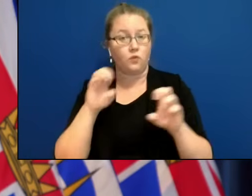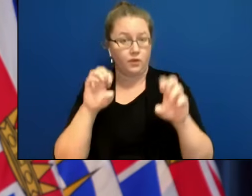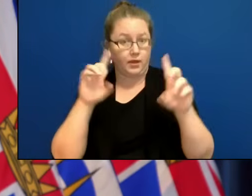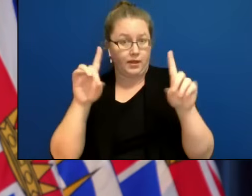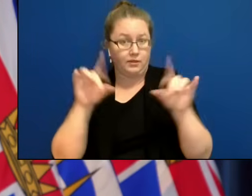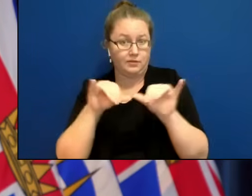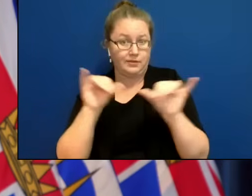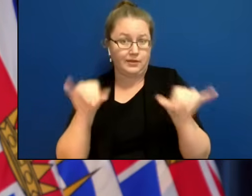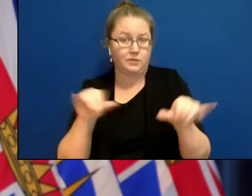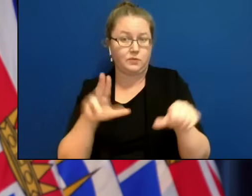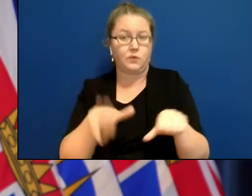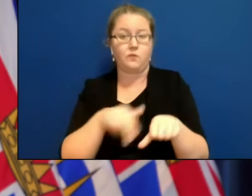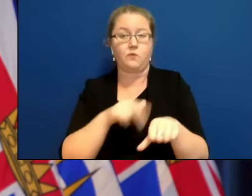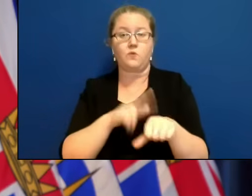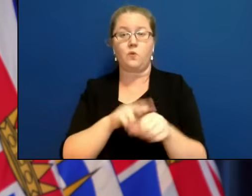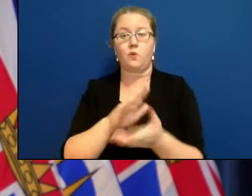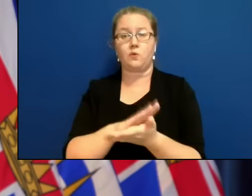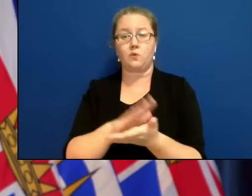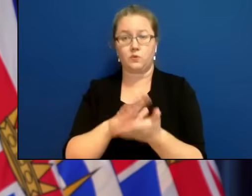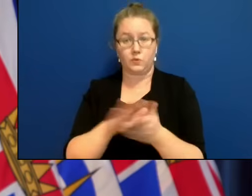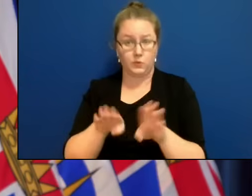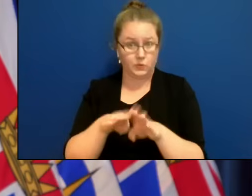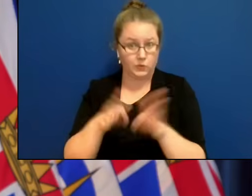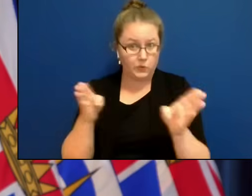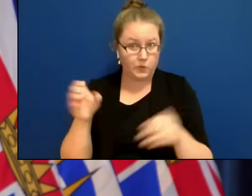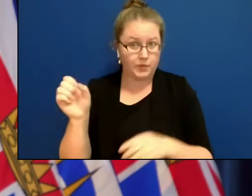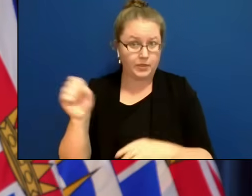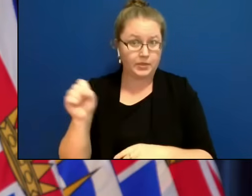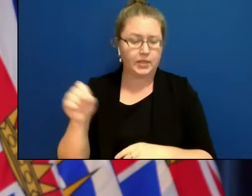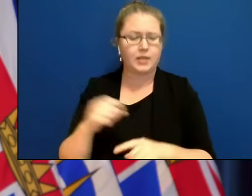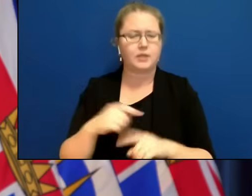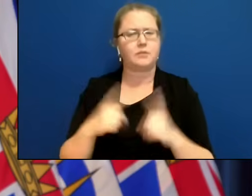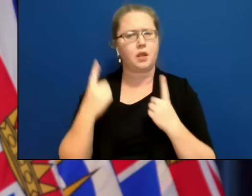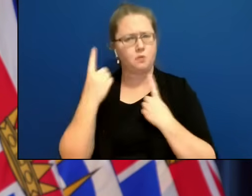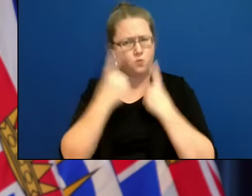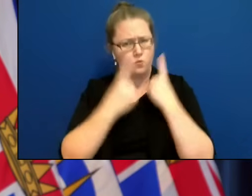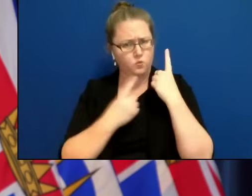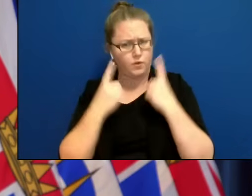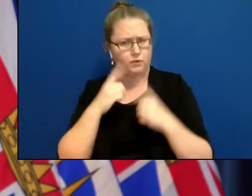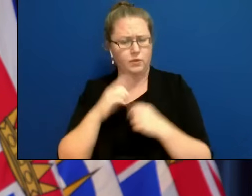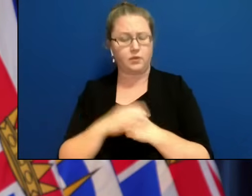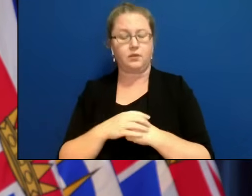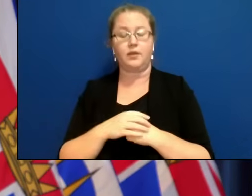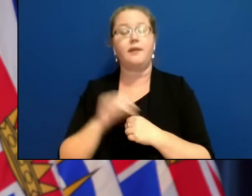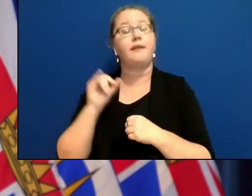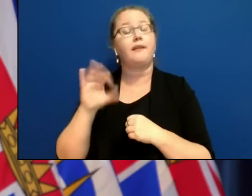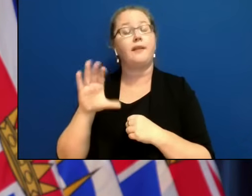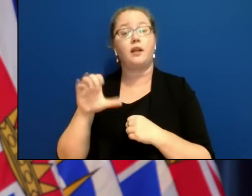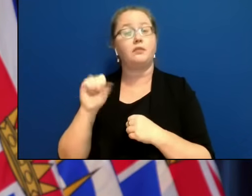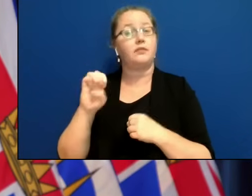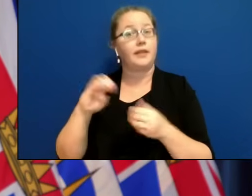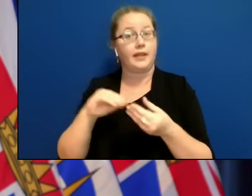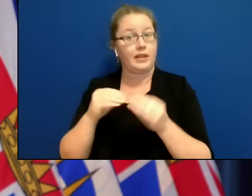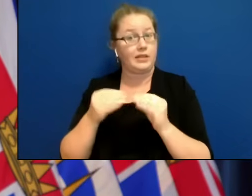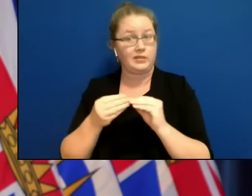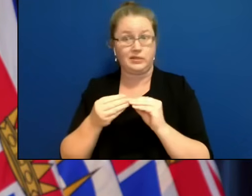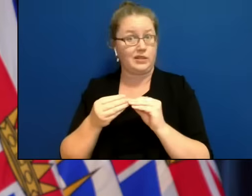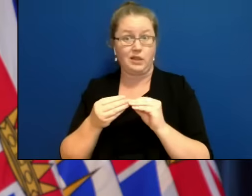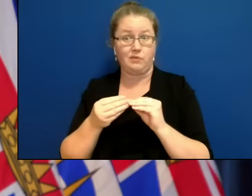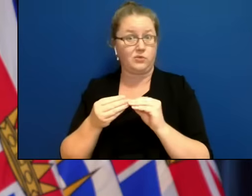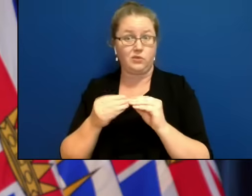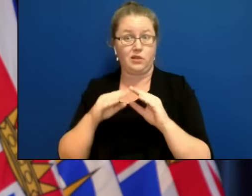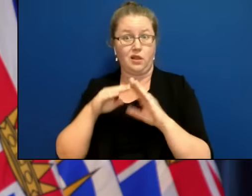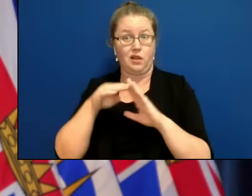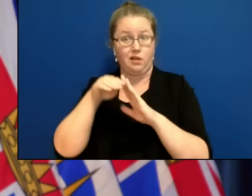Our education system, of course, and allow our schools to stay open. But I'm wondering, do you think there's a chance if case numbers don't improve that